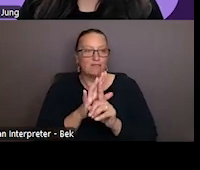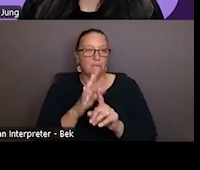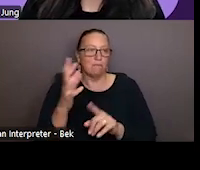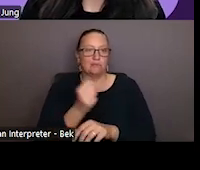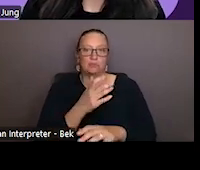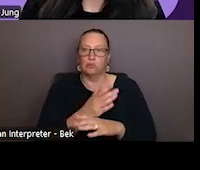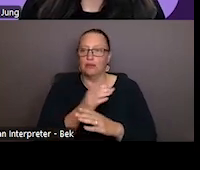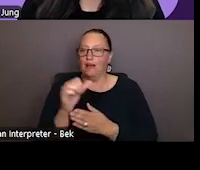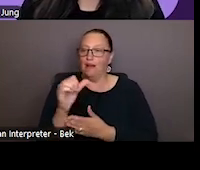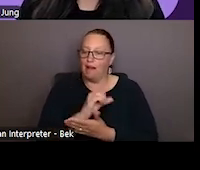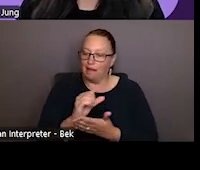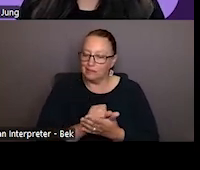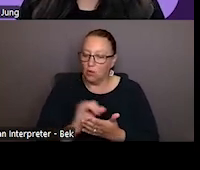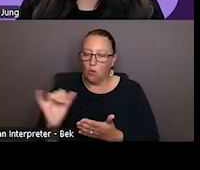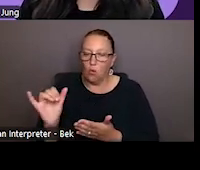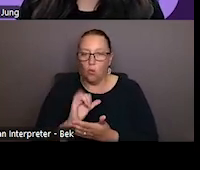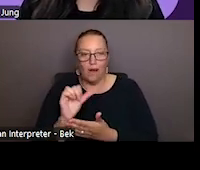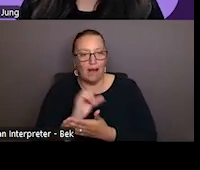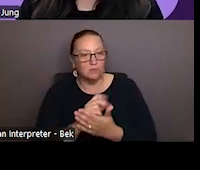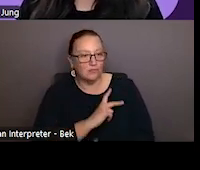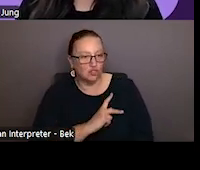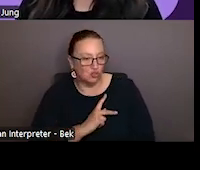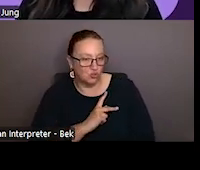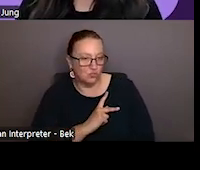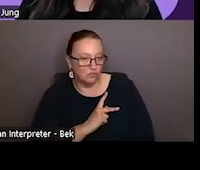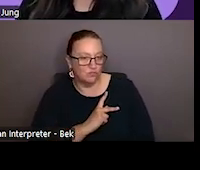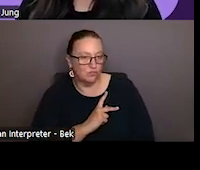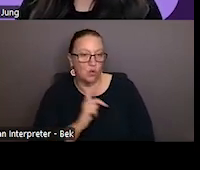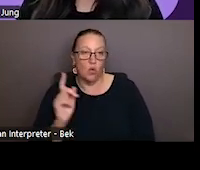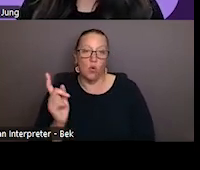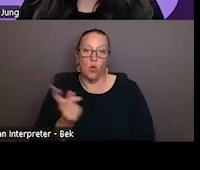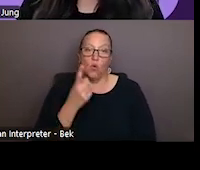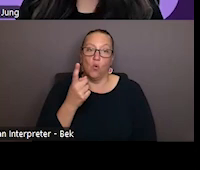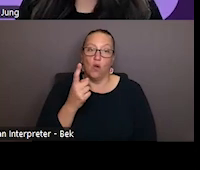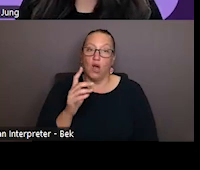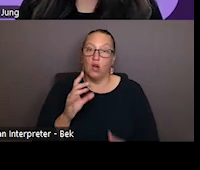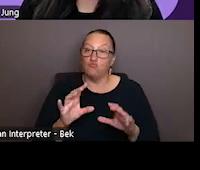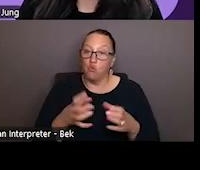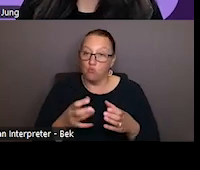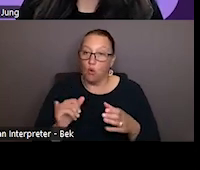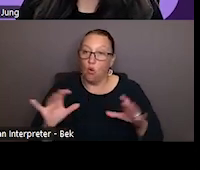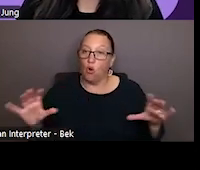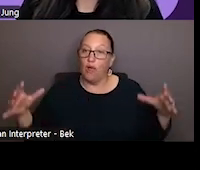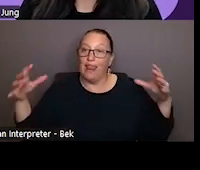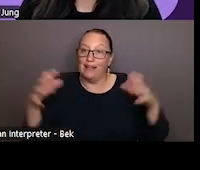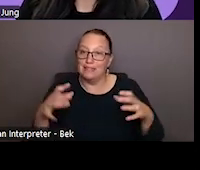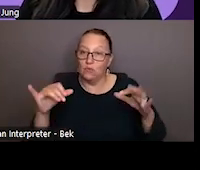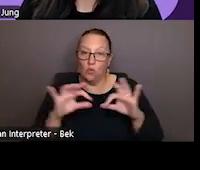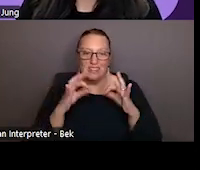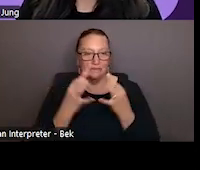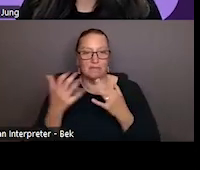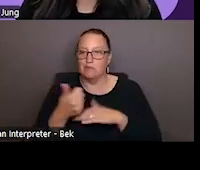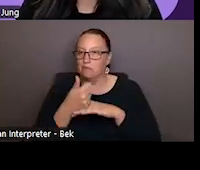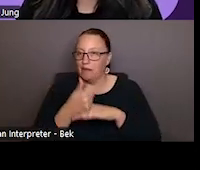arts professional. Nominees who are groups, collective, or organisations must be based in Australia or have at least